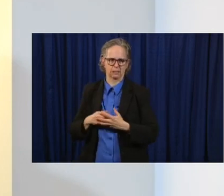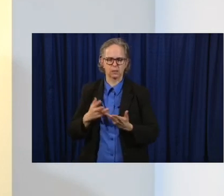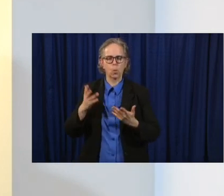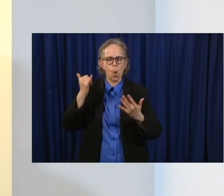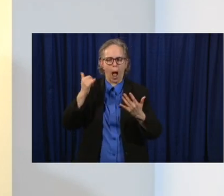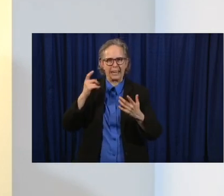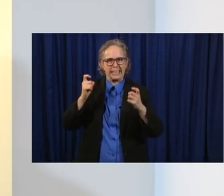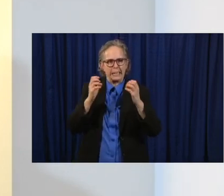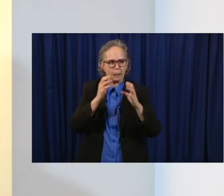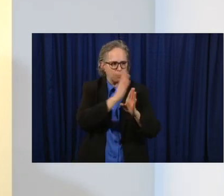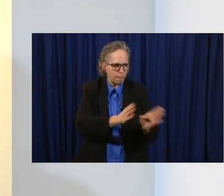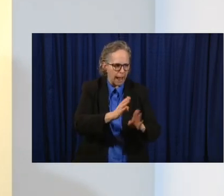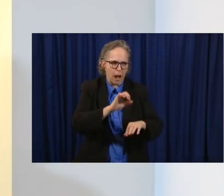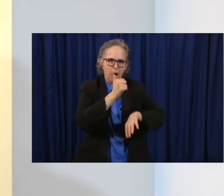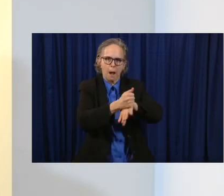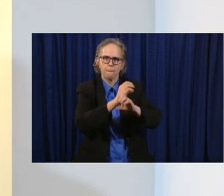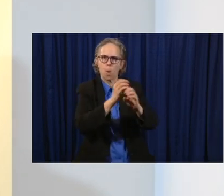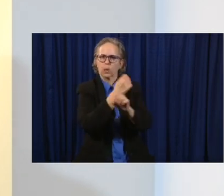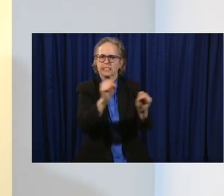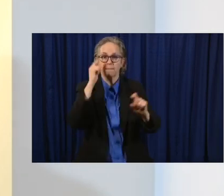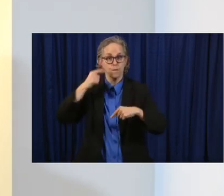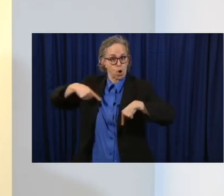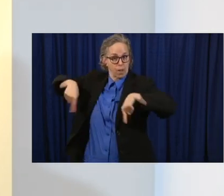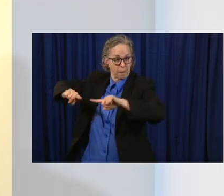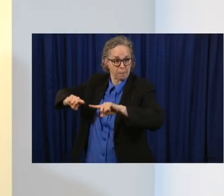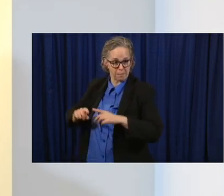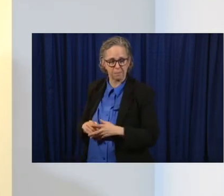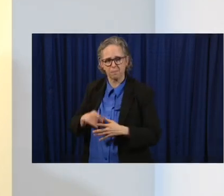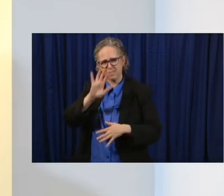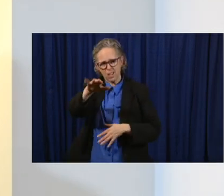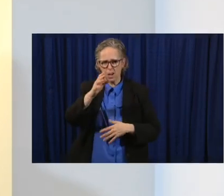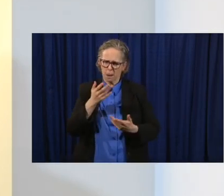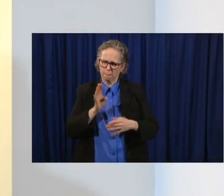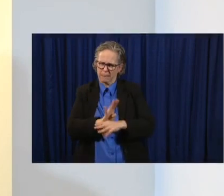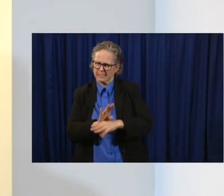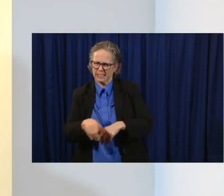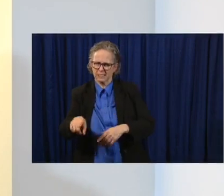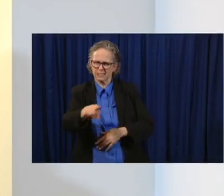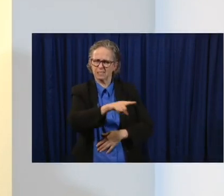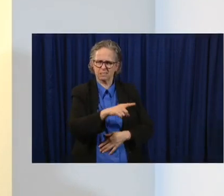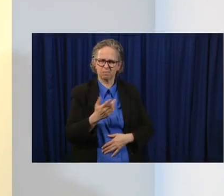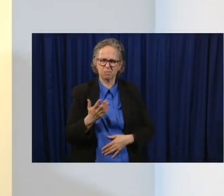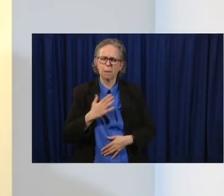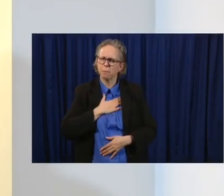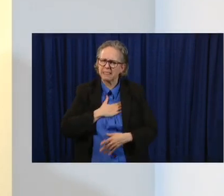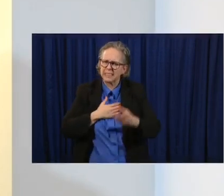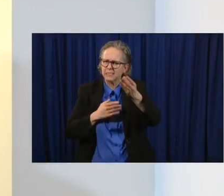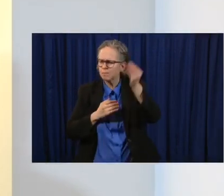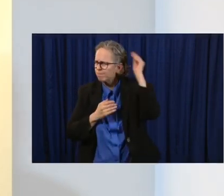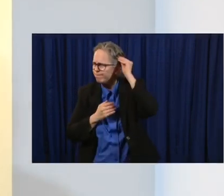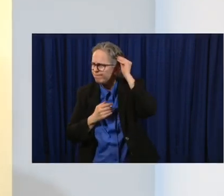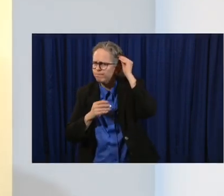So I think businesses we're just asking them to keep that in mind as they're making these